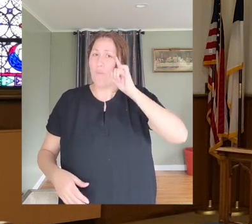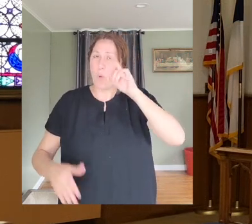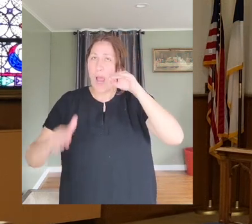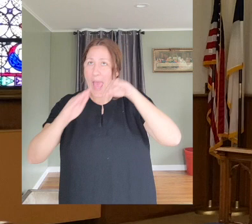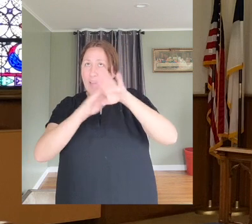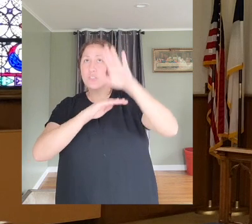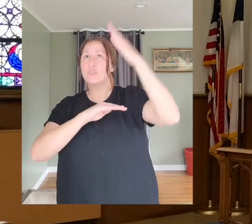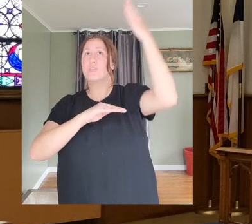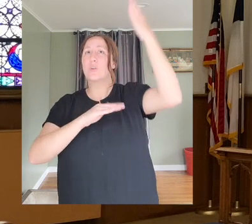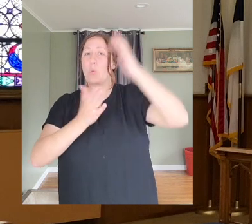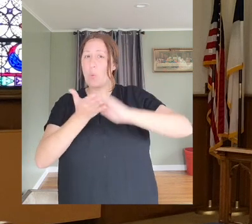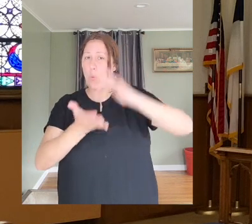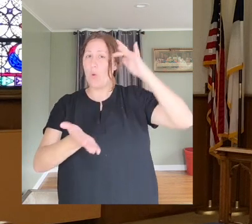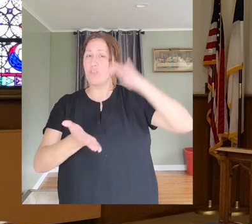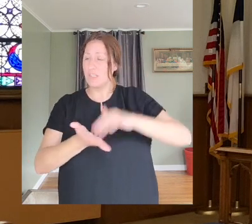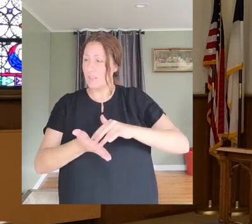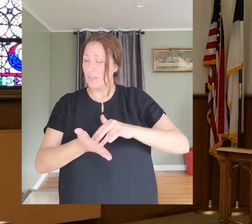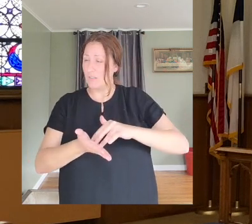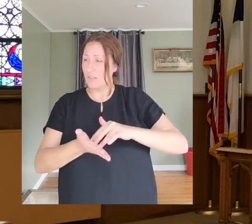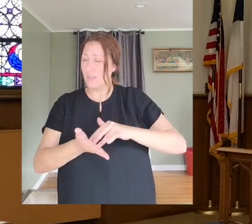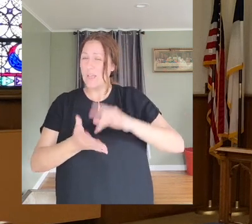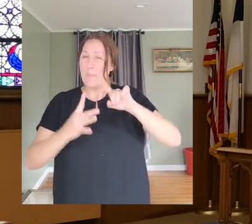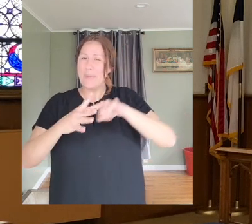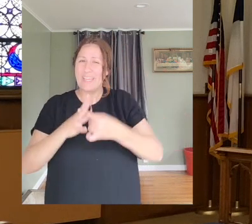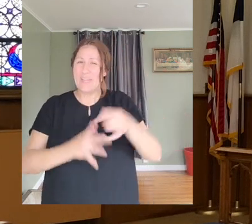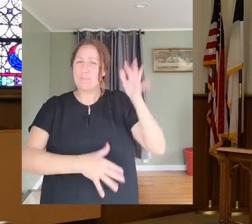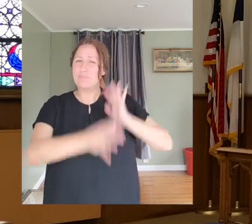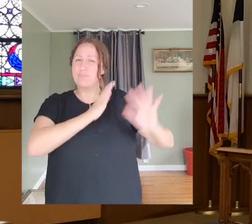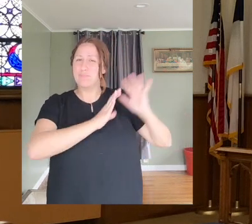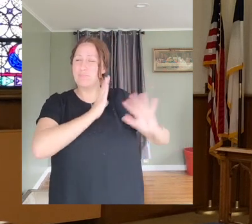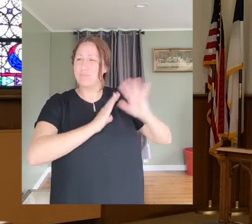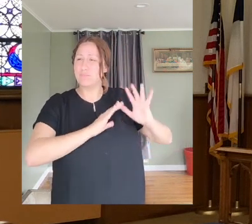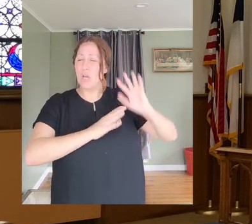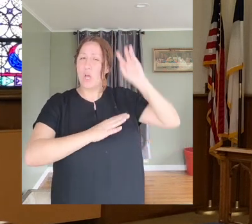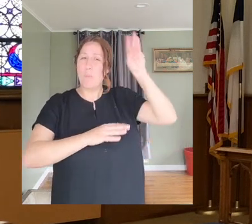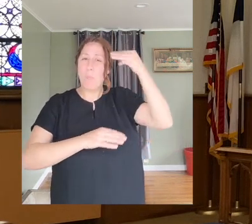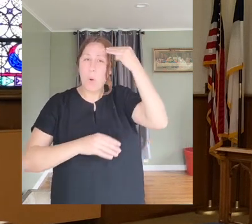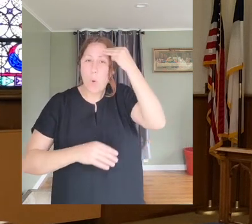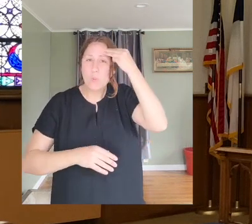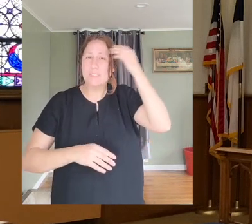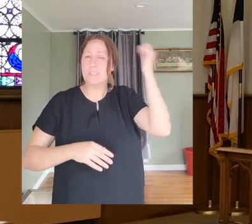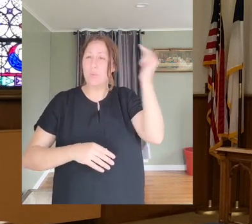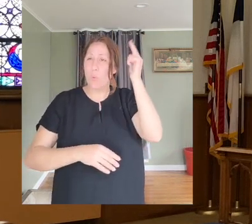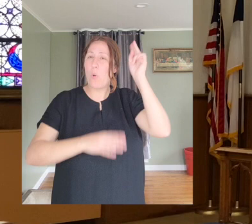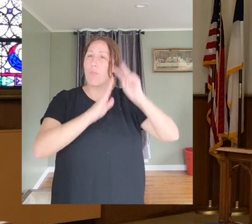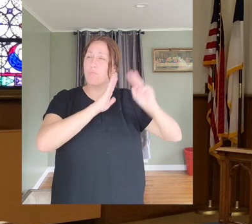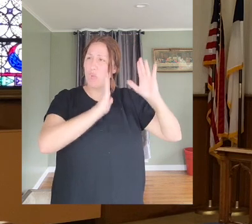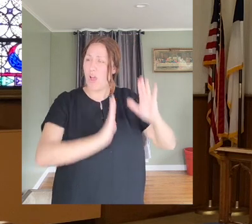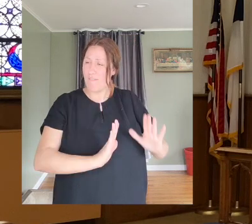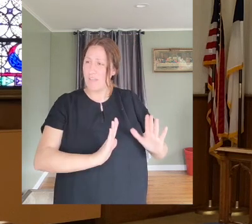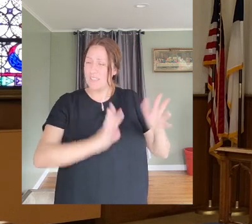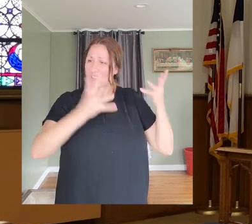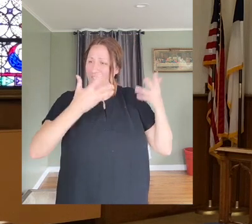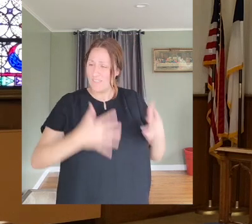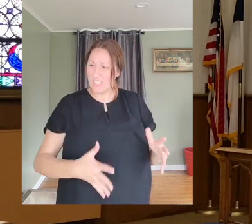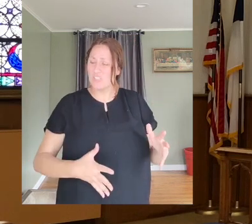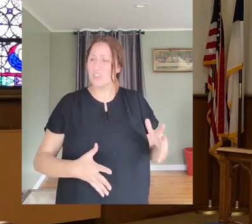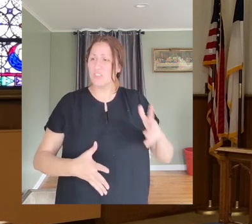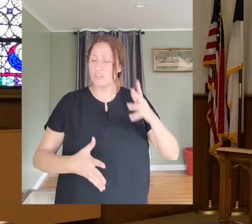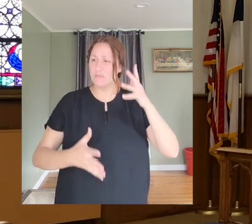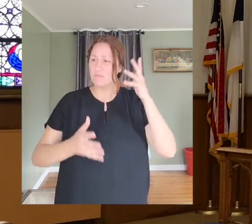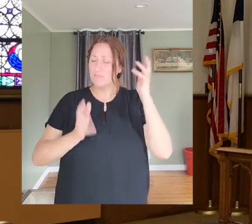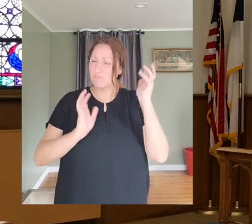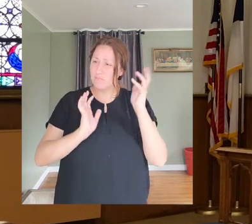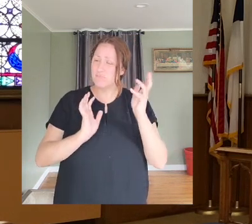glory?" And beginning with Moses and all the prophets, he interpreted to them in